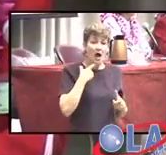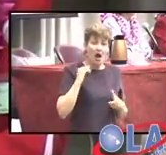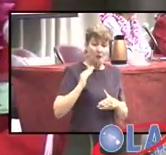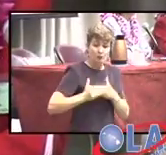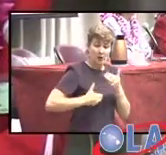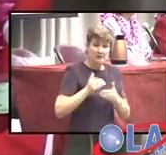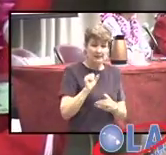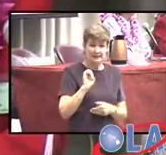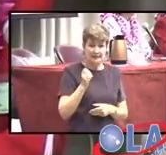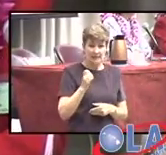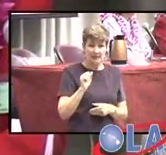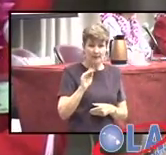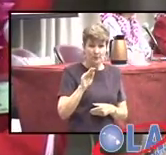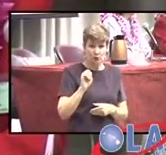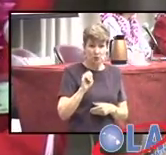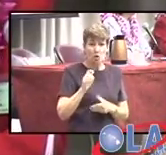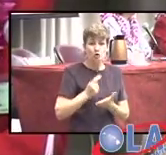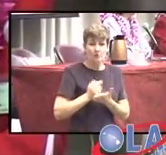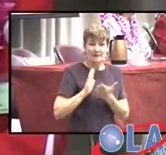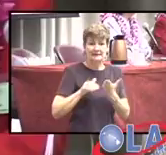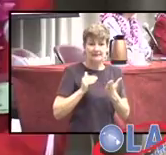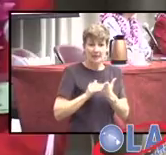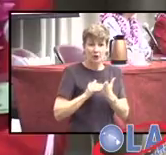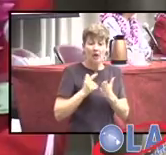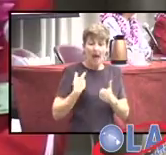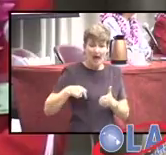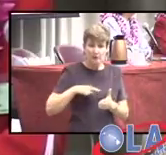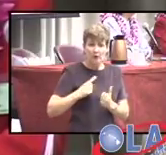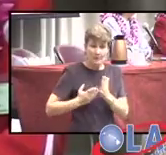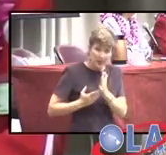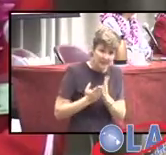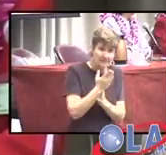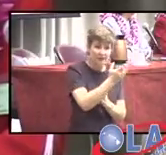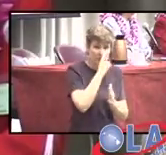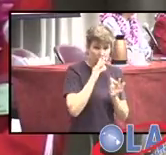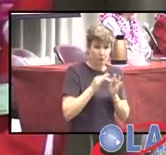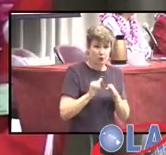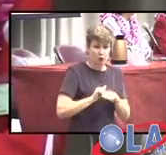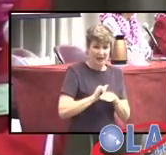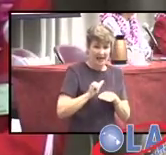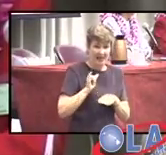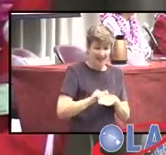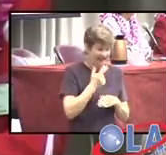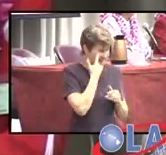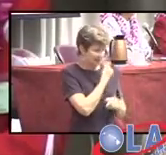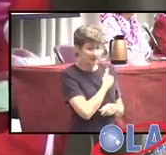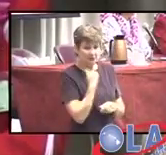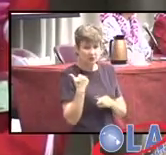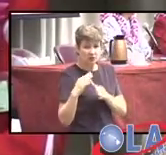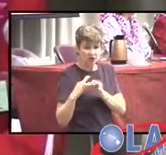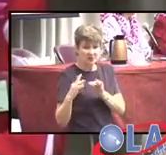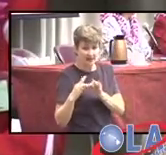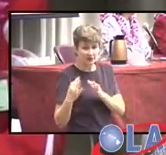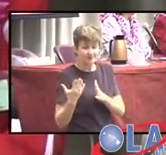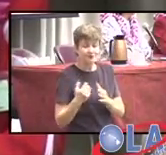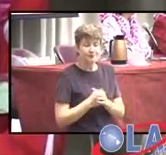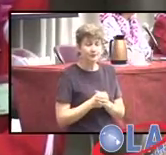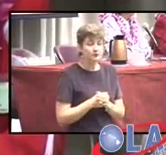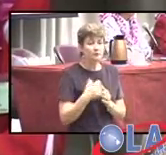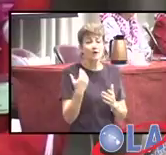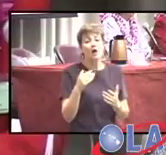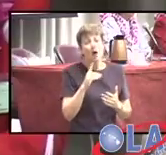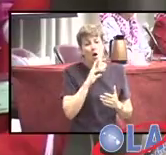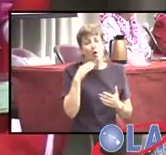at the Sex Abuse Treatment Center as we participated in the interpreter training that Du just mentioned. It was quite